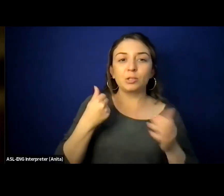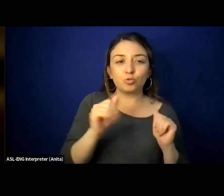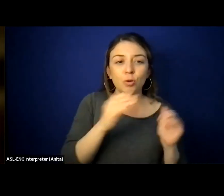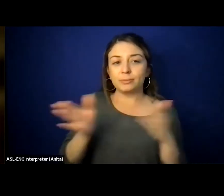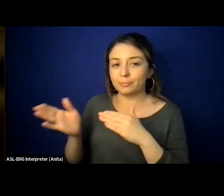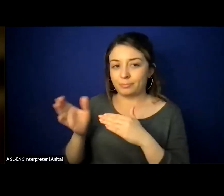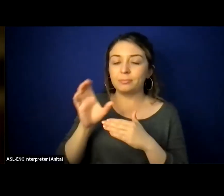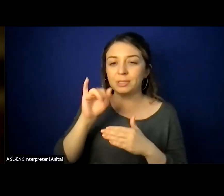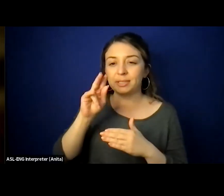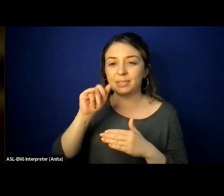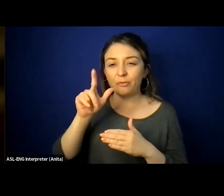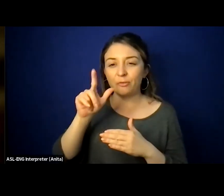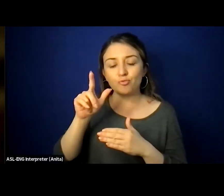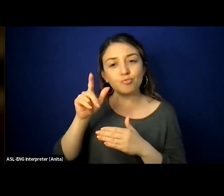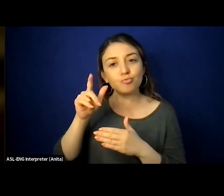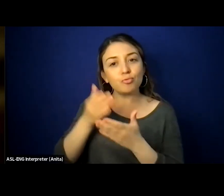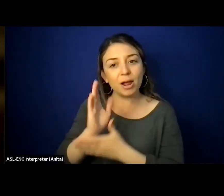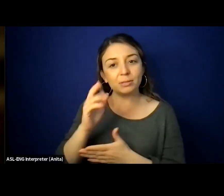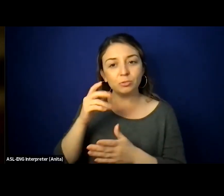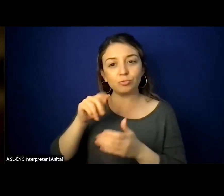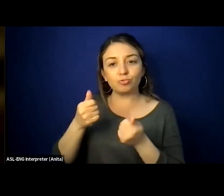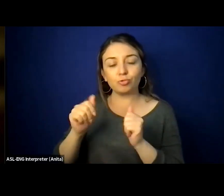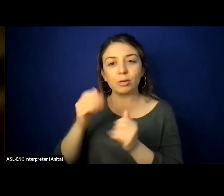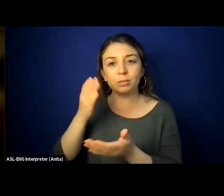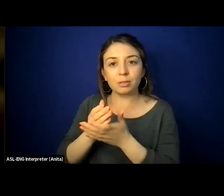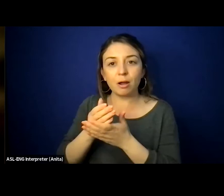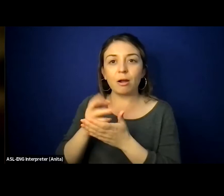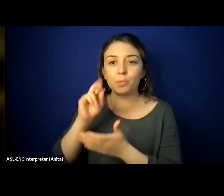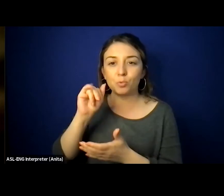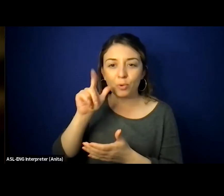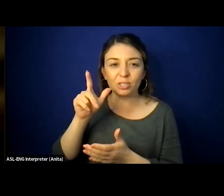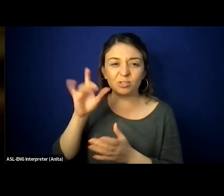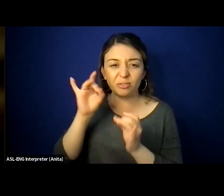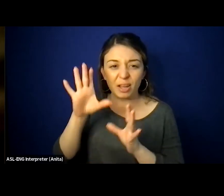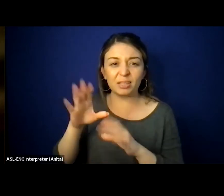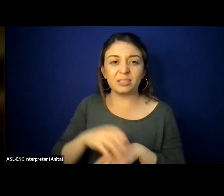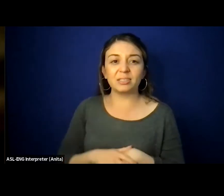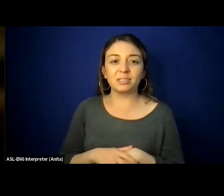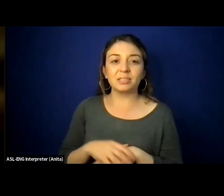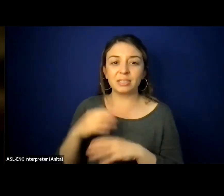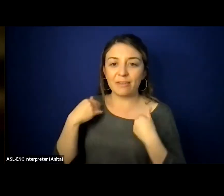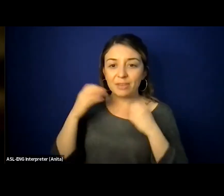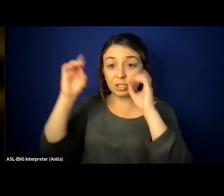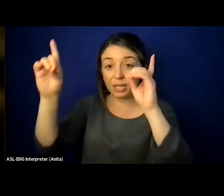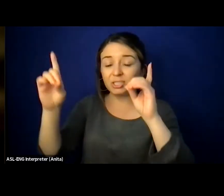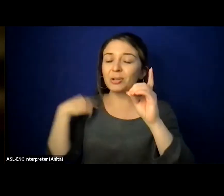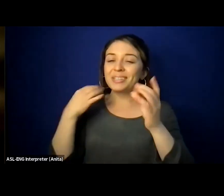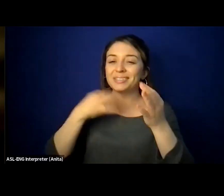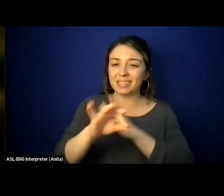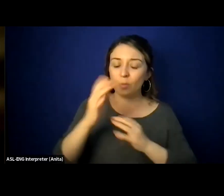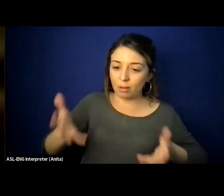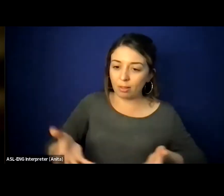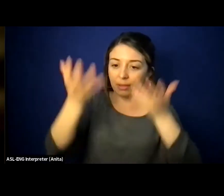Funding joy and care means that this sector just might get out of its own way and instead lift up and make